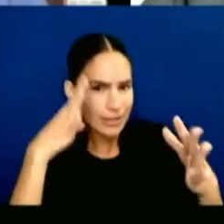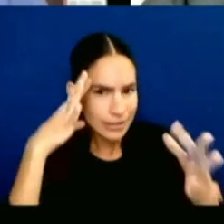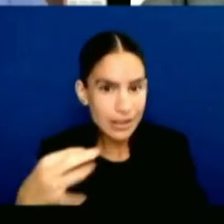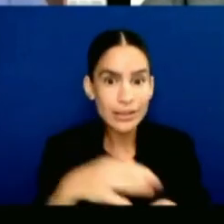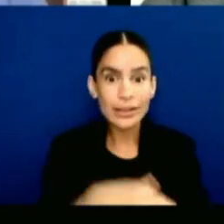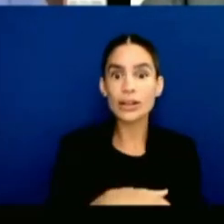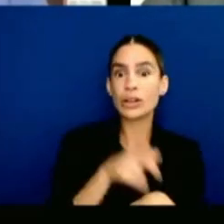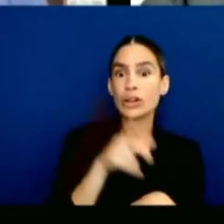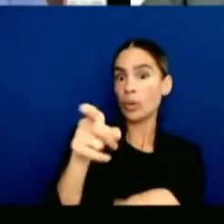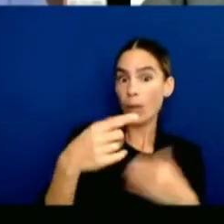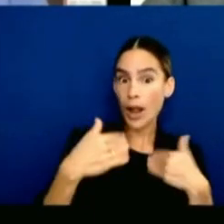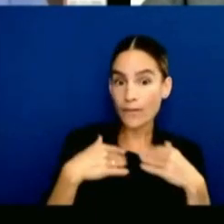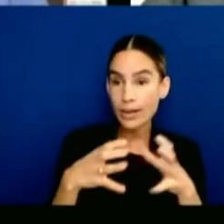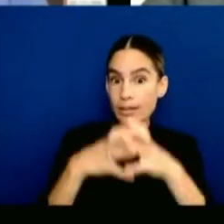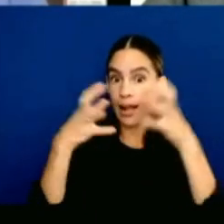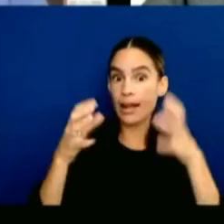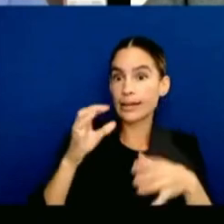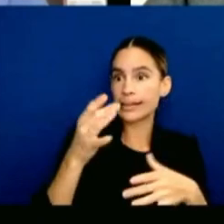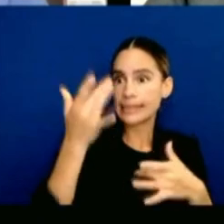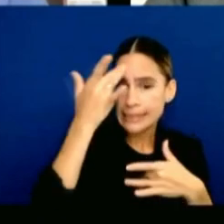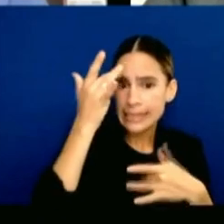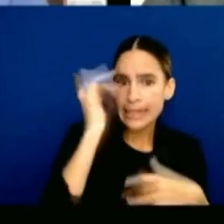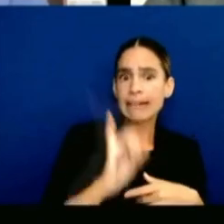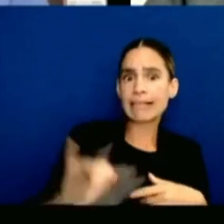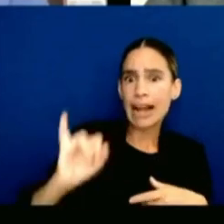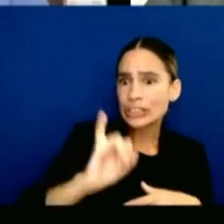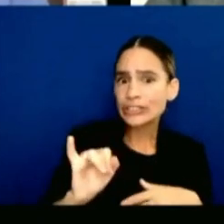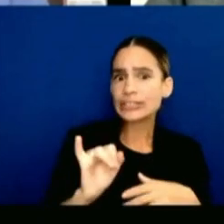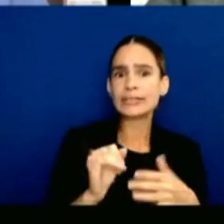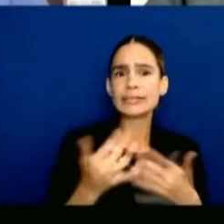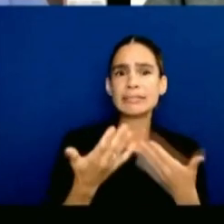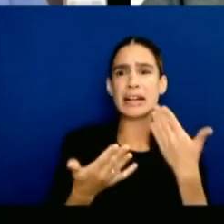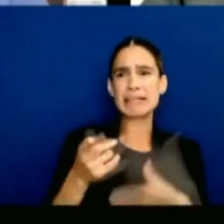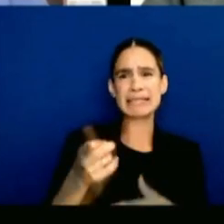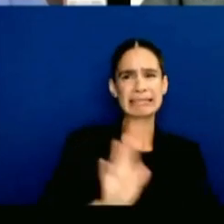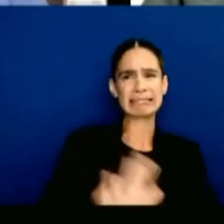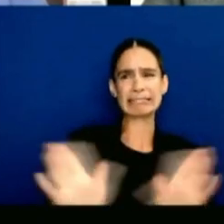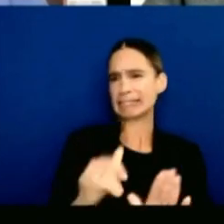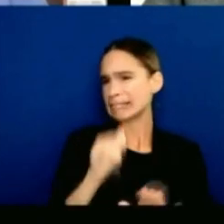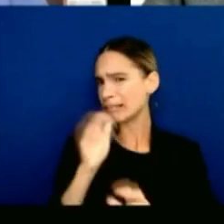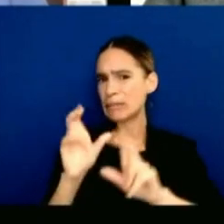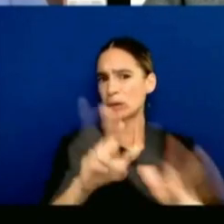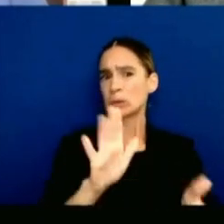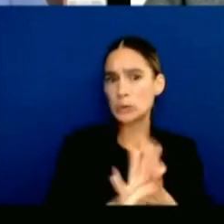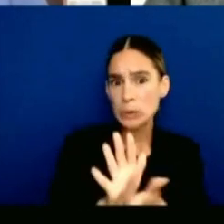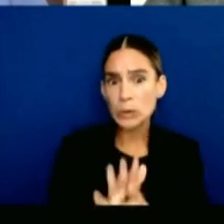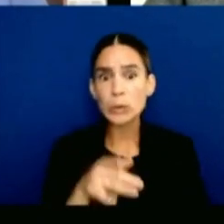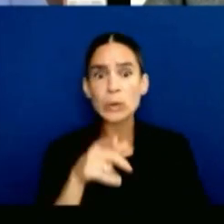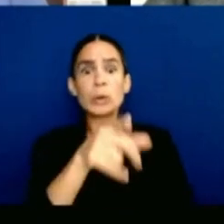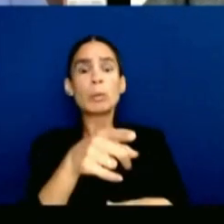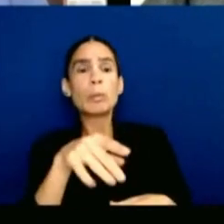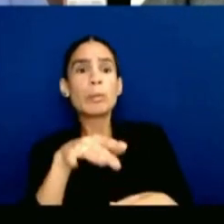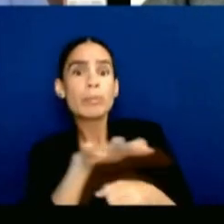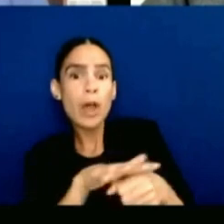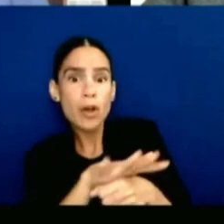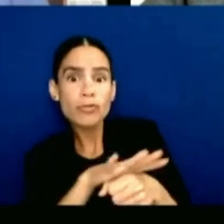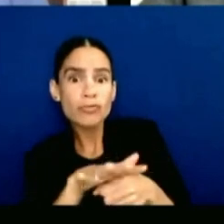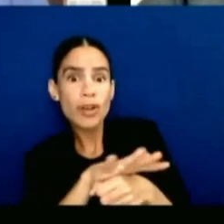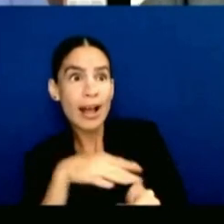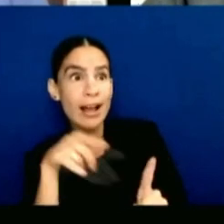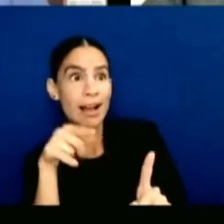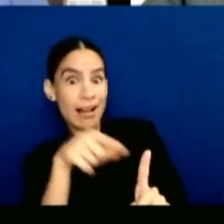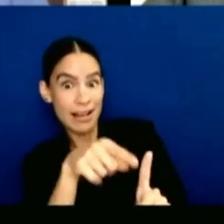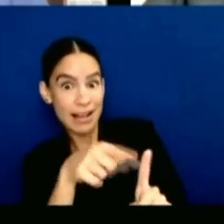do anything and get children back to school. If you're in an area where you really want to get the children back to school, even though there